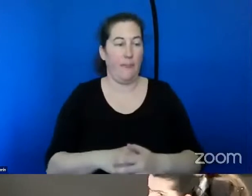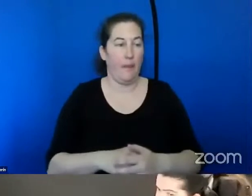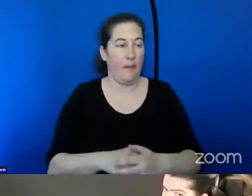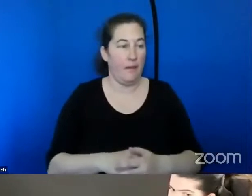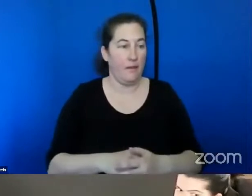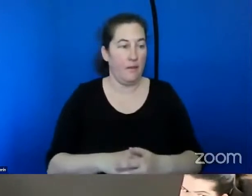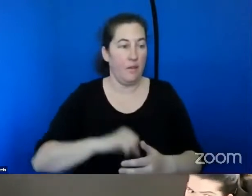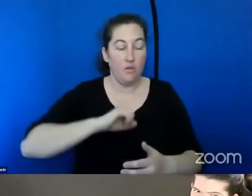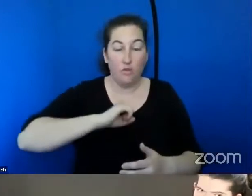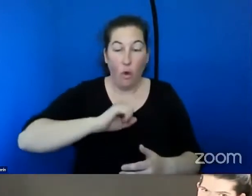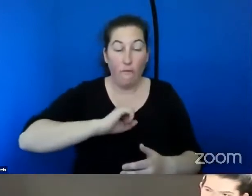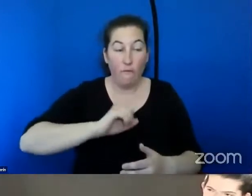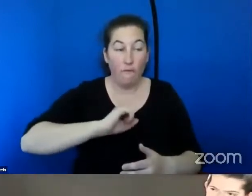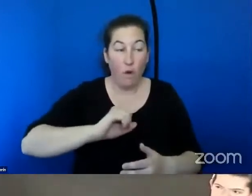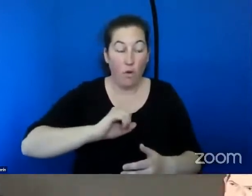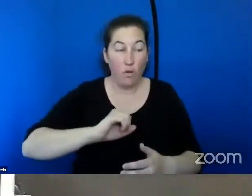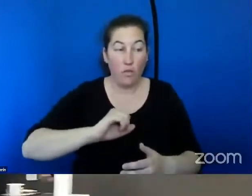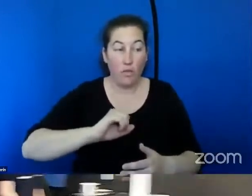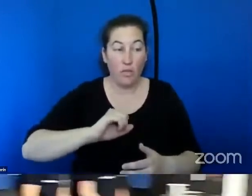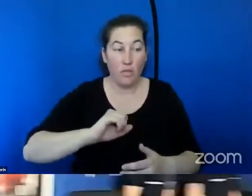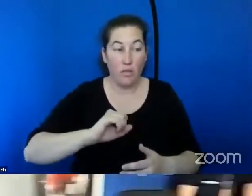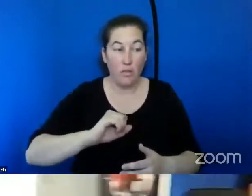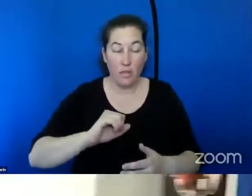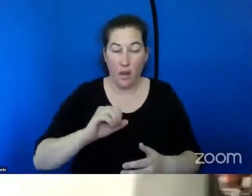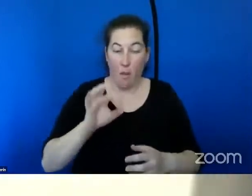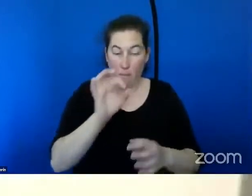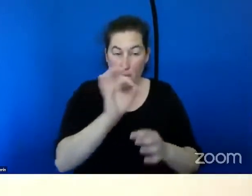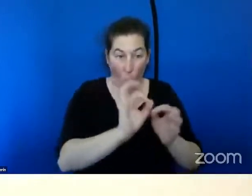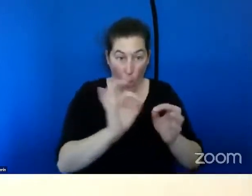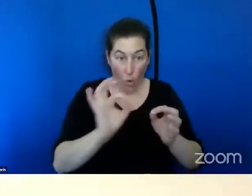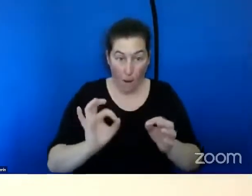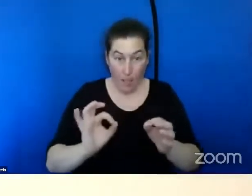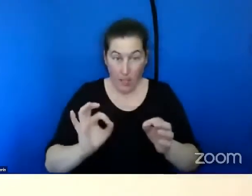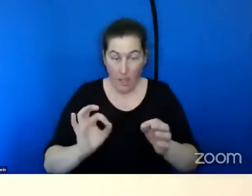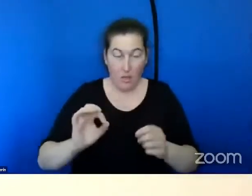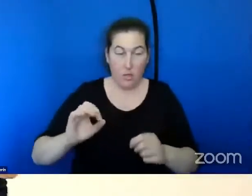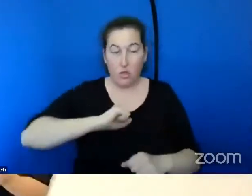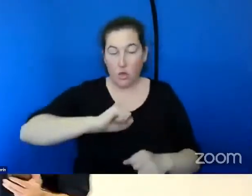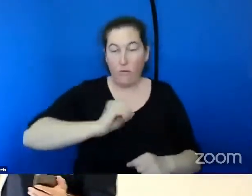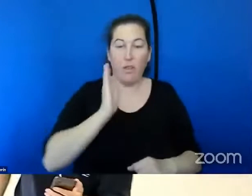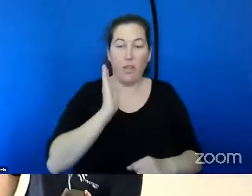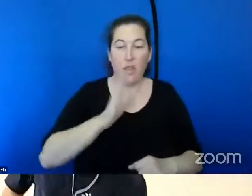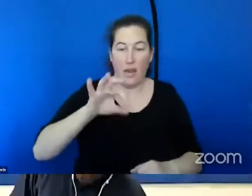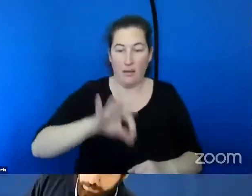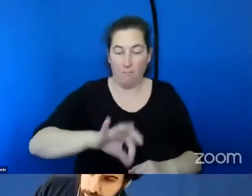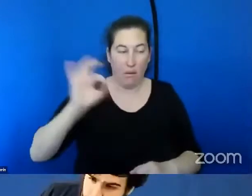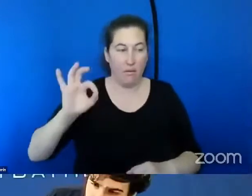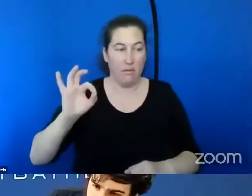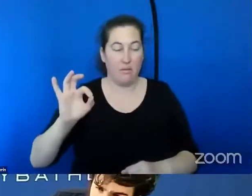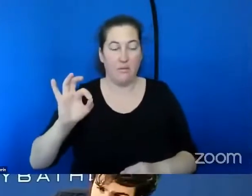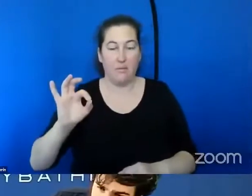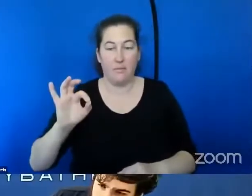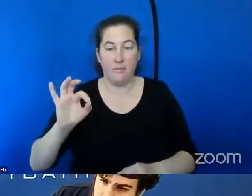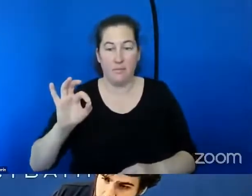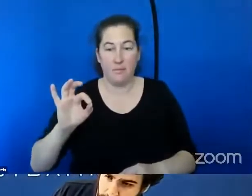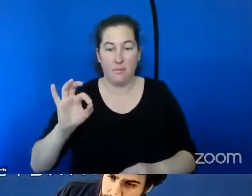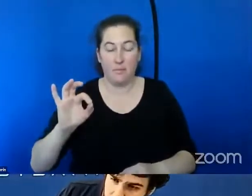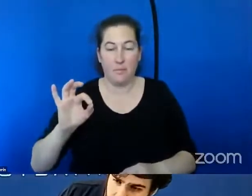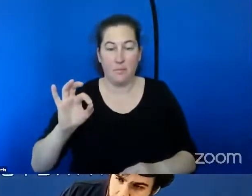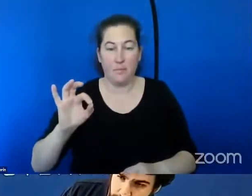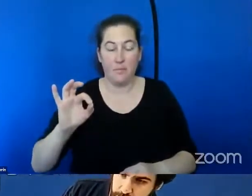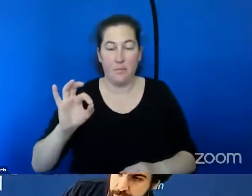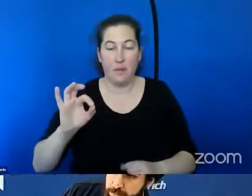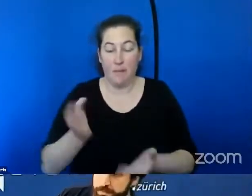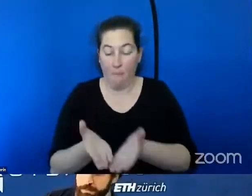could see a serious improvement. Oh, yes. 18 seconds on the clock and the marble is done and dusted. Lego brick.